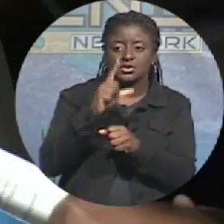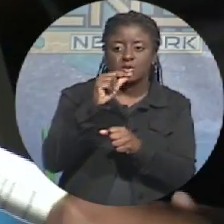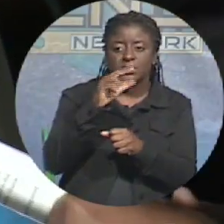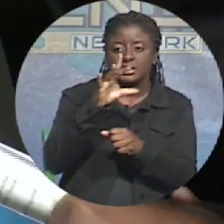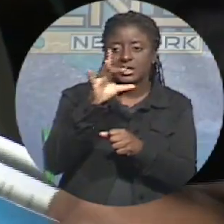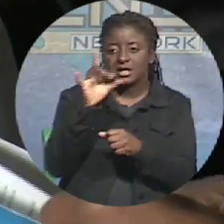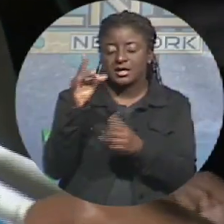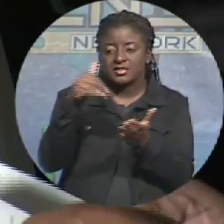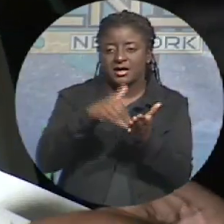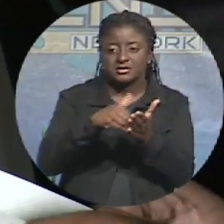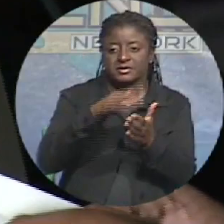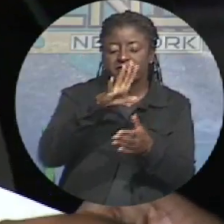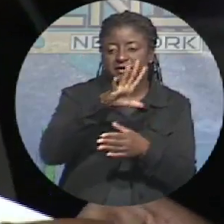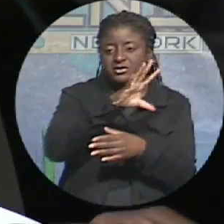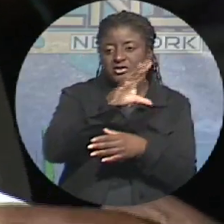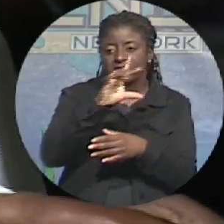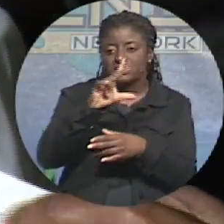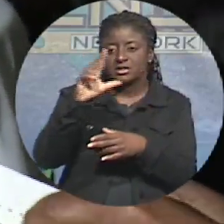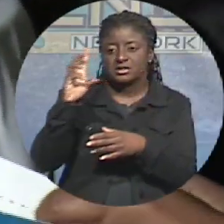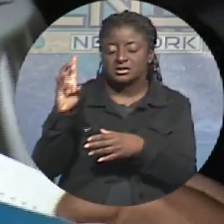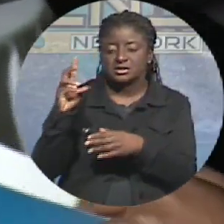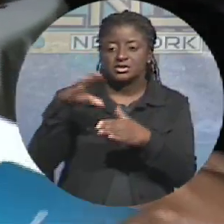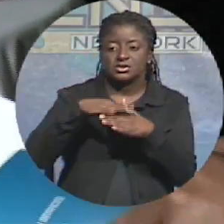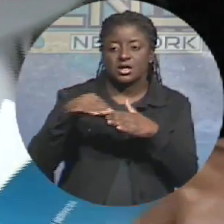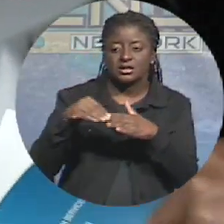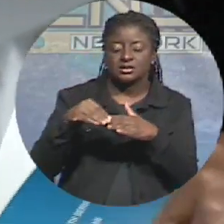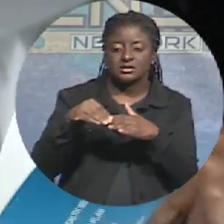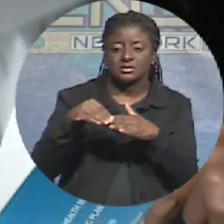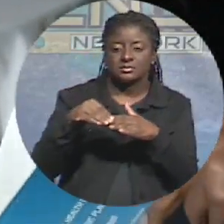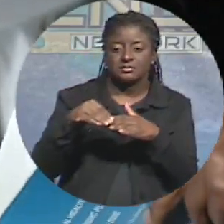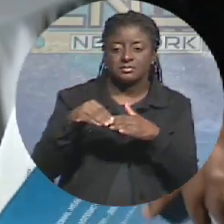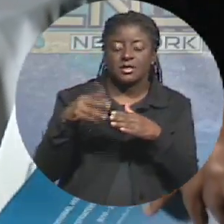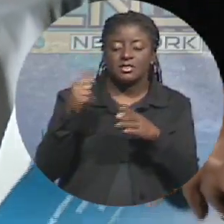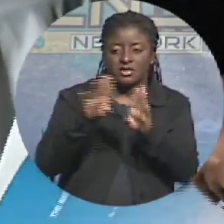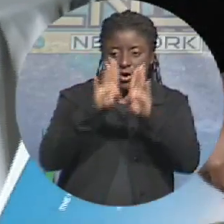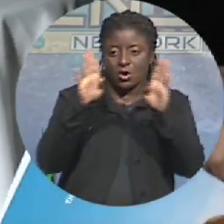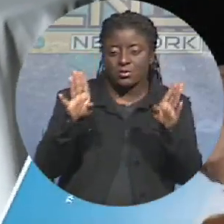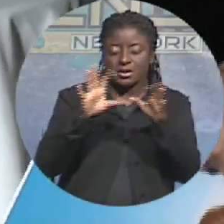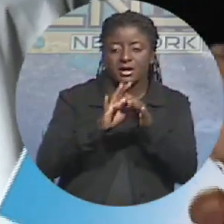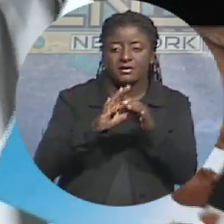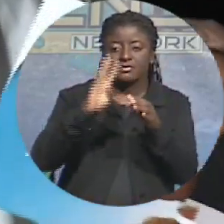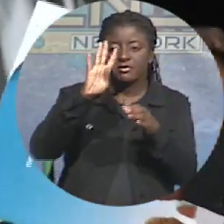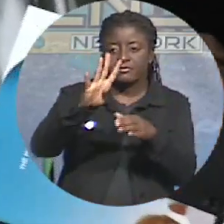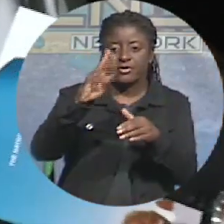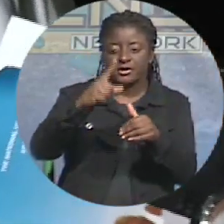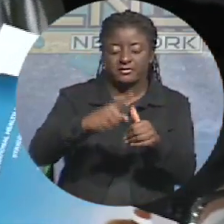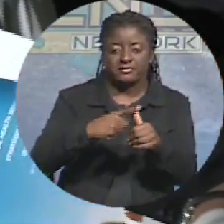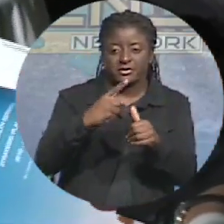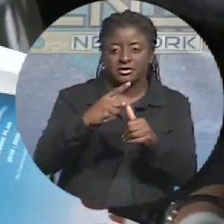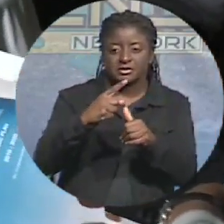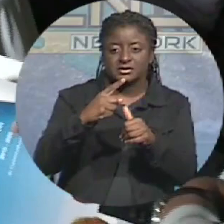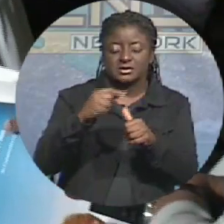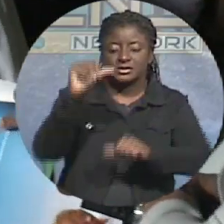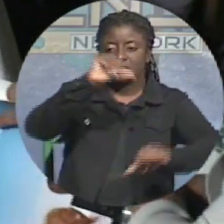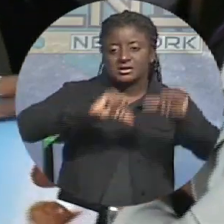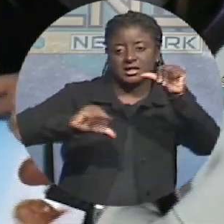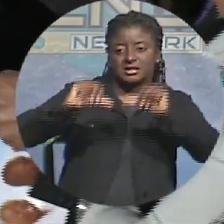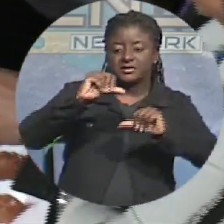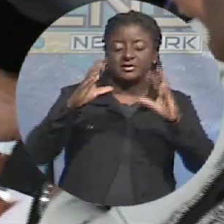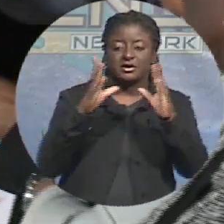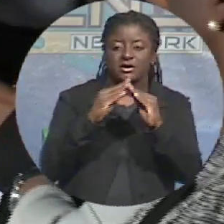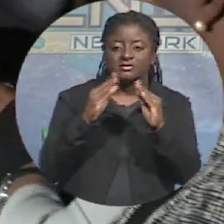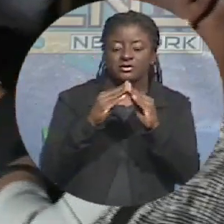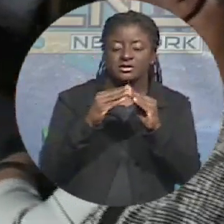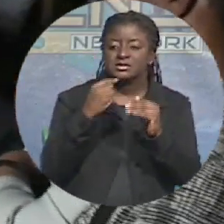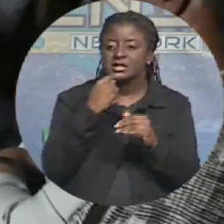$28,536. Dr. Gomez announced at the opening of the Medical Association of the Bahamas' 41st Annual Scientific Conference Wednesday night that Cabinet